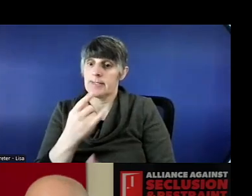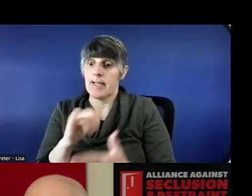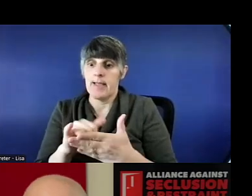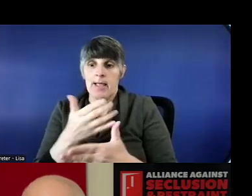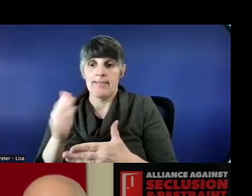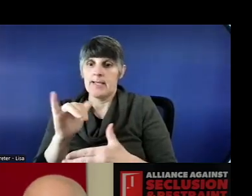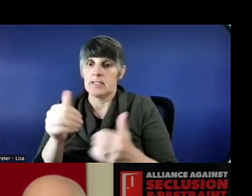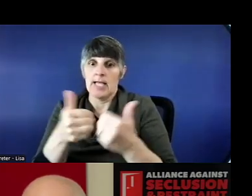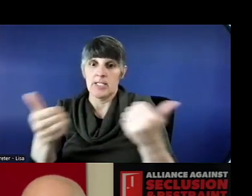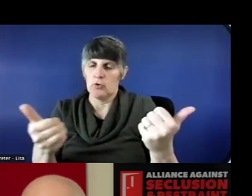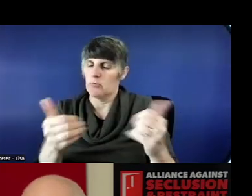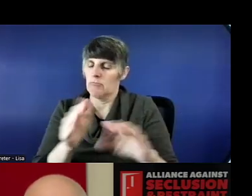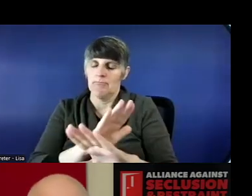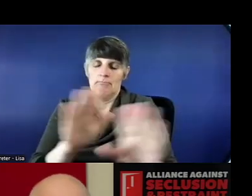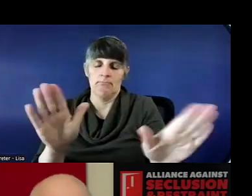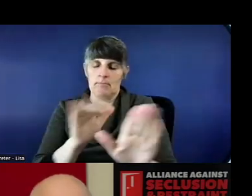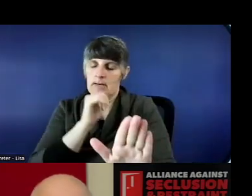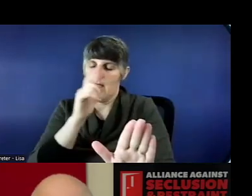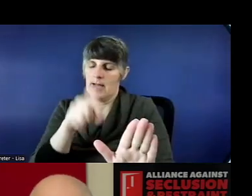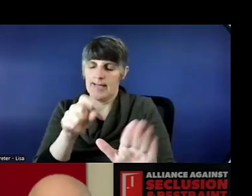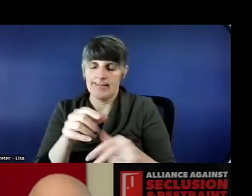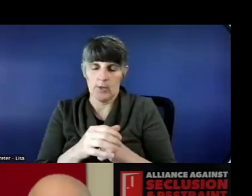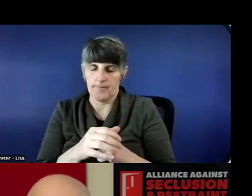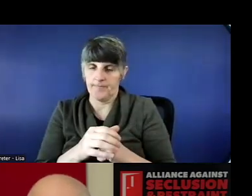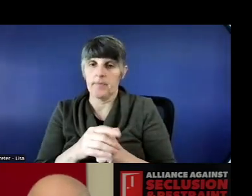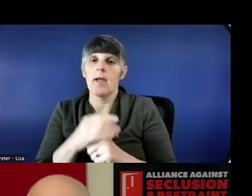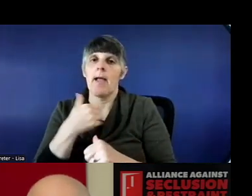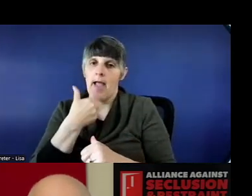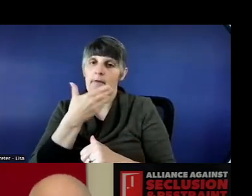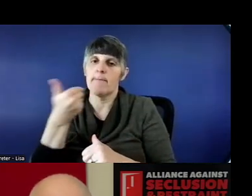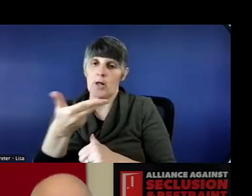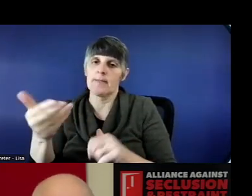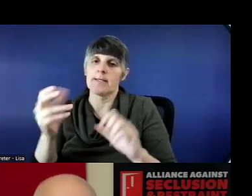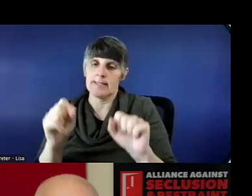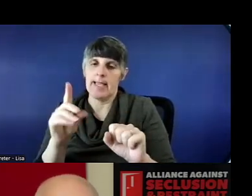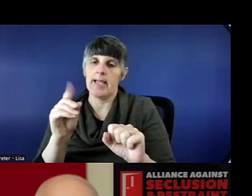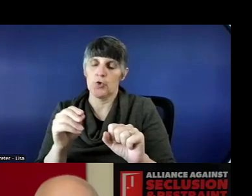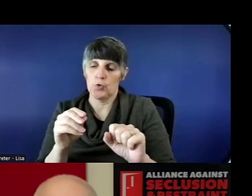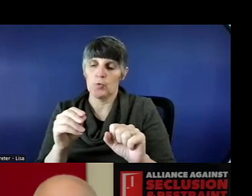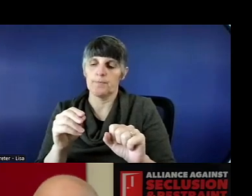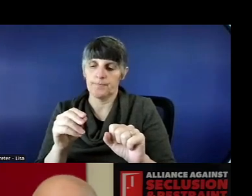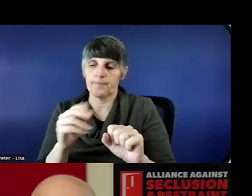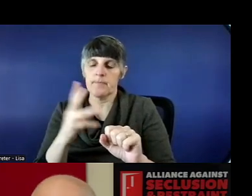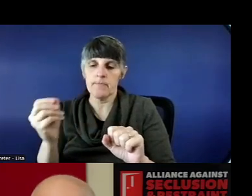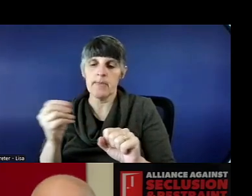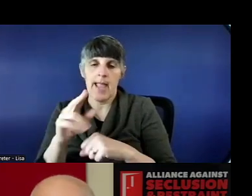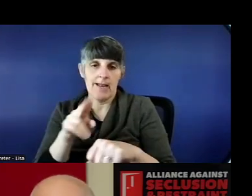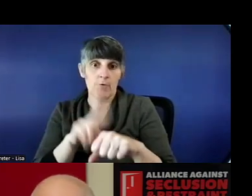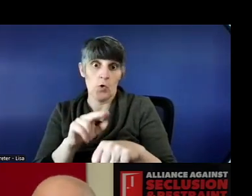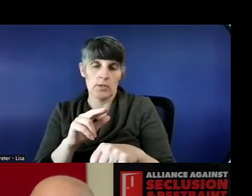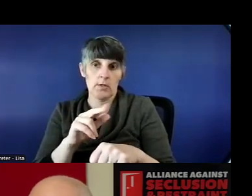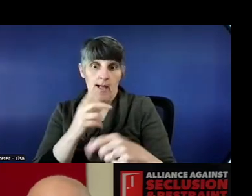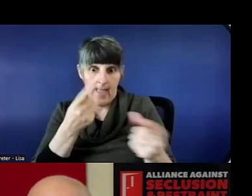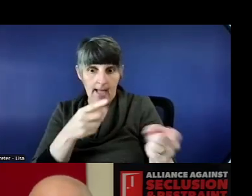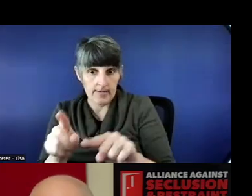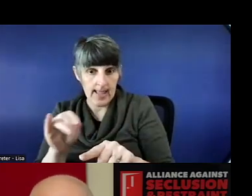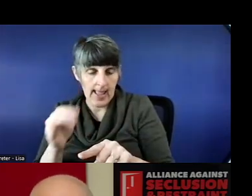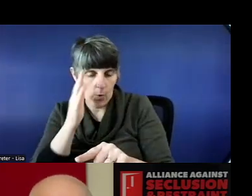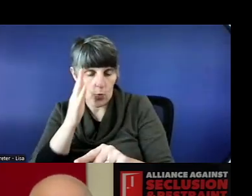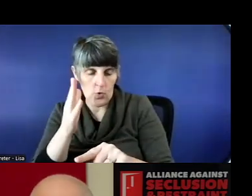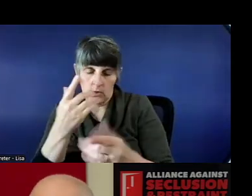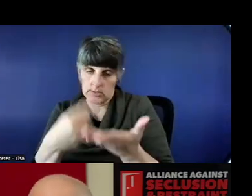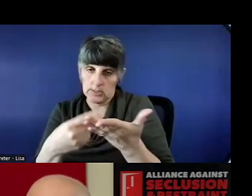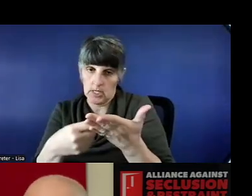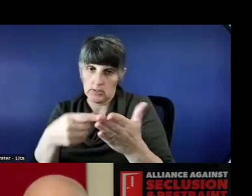like seclusion, absolutely not necessary. There are better things that we can do, and of course are being done. And we're going to talk heavily